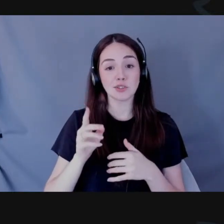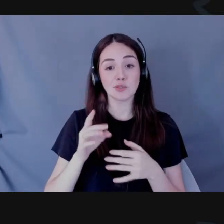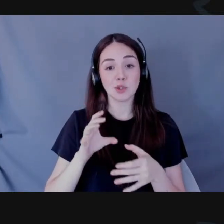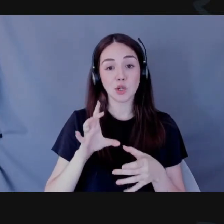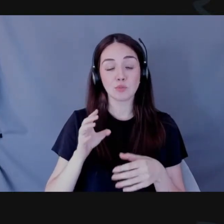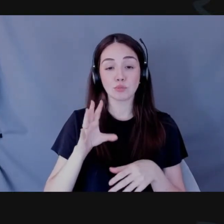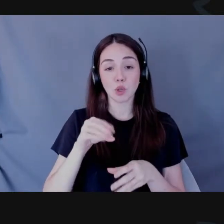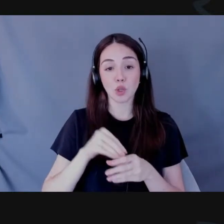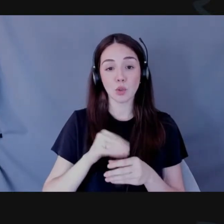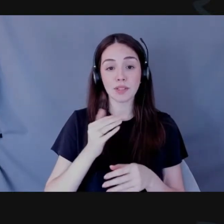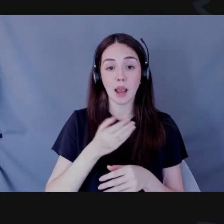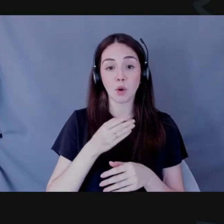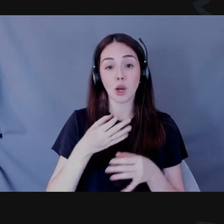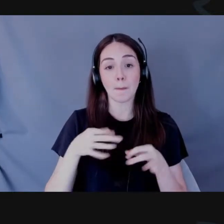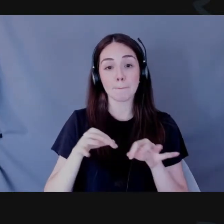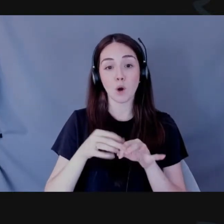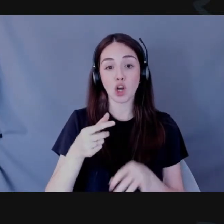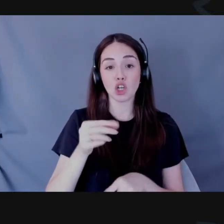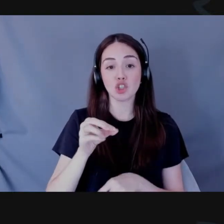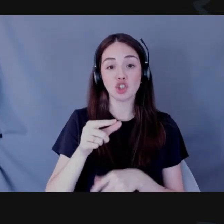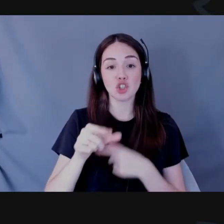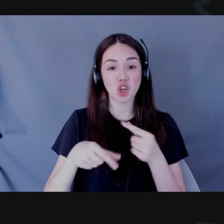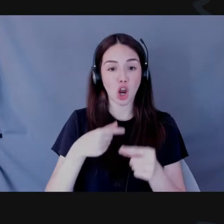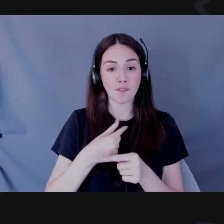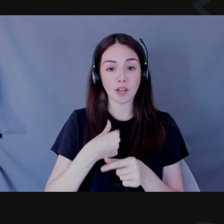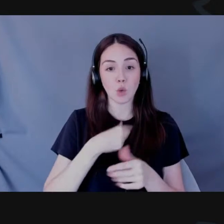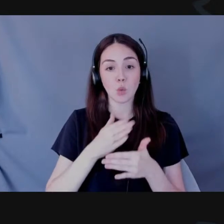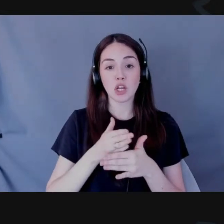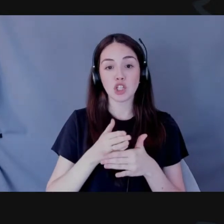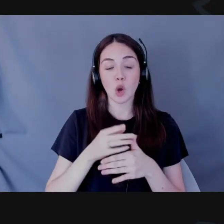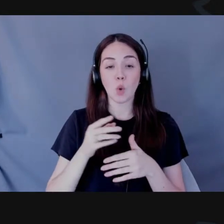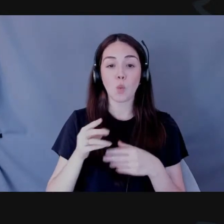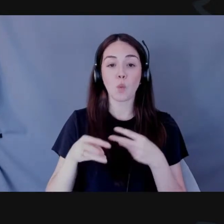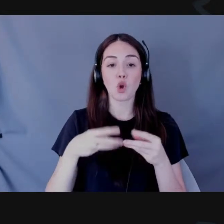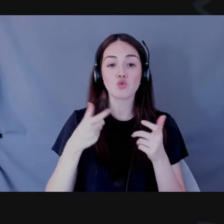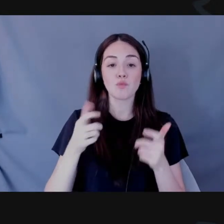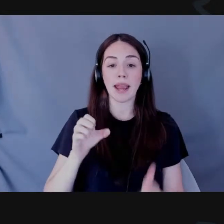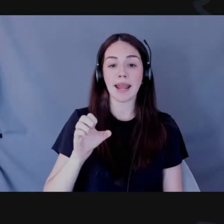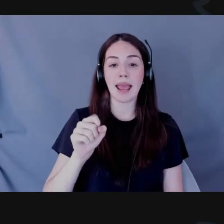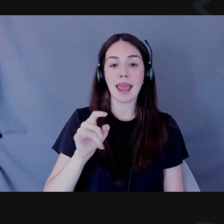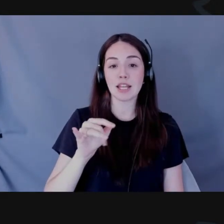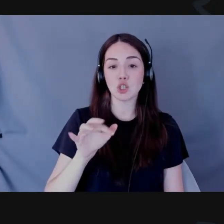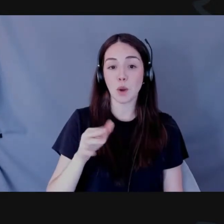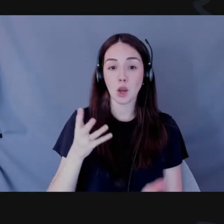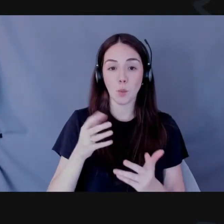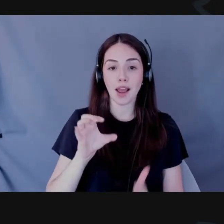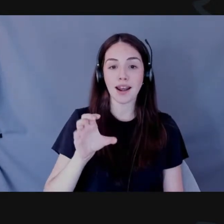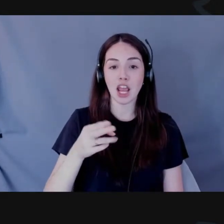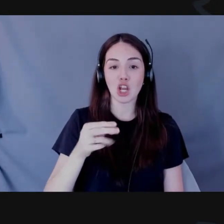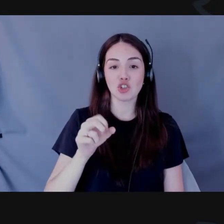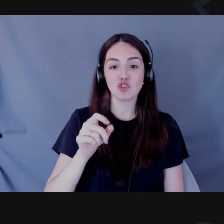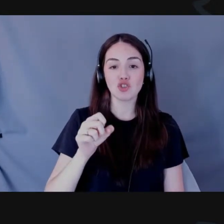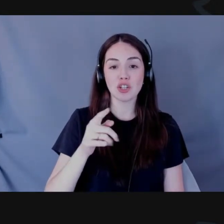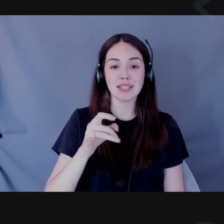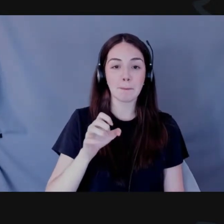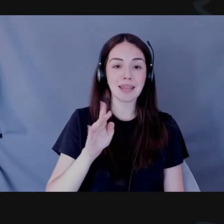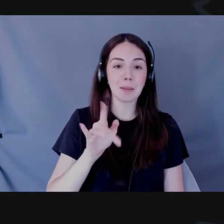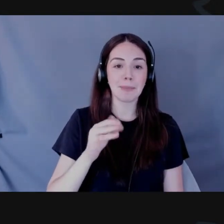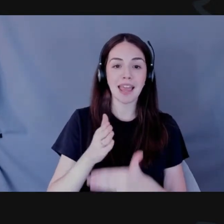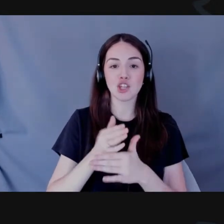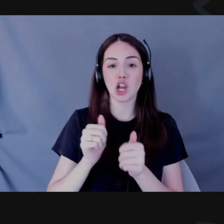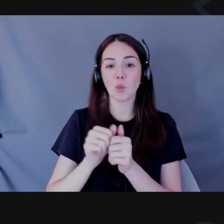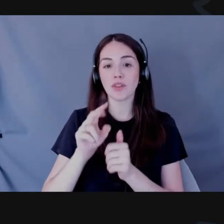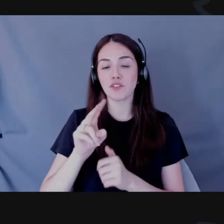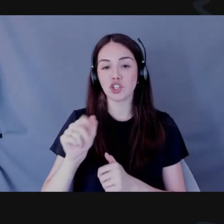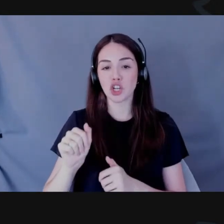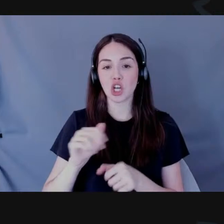geography. We share one of the world's great estuaries, the Chesapeake Bay, and we share it with Virginia. It's our